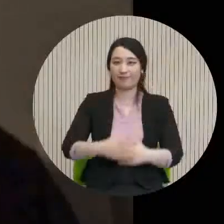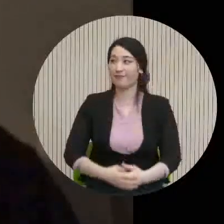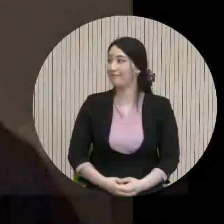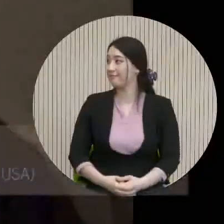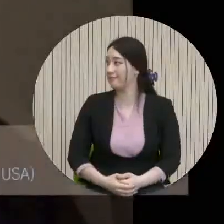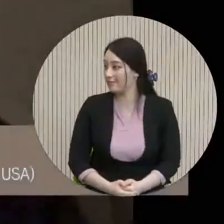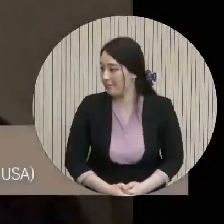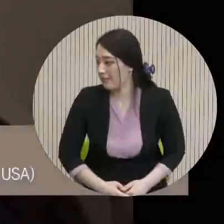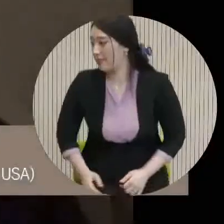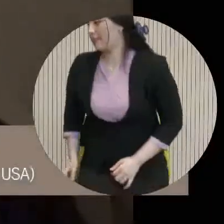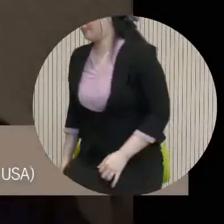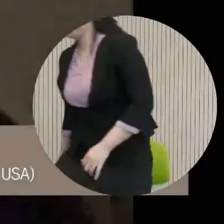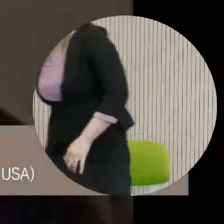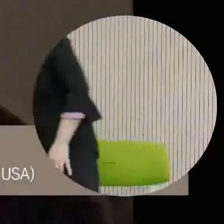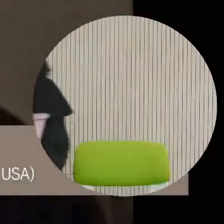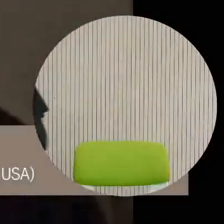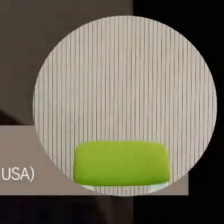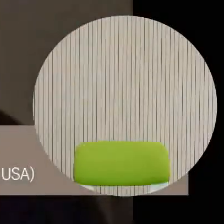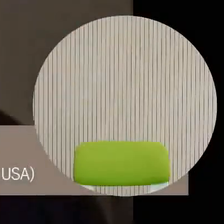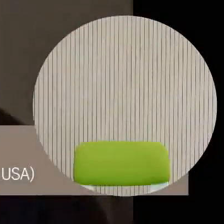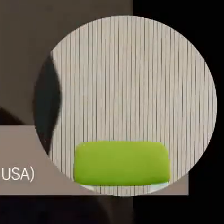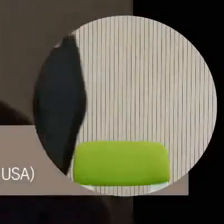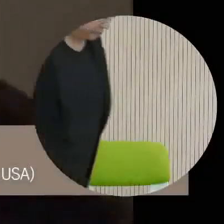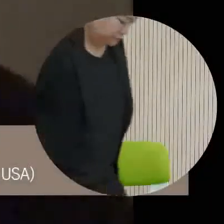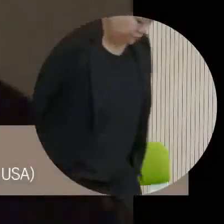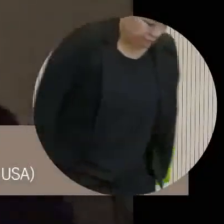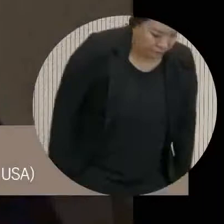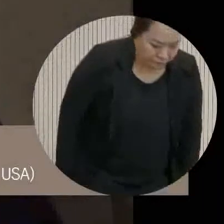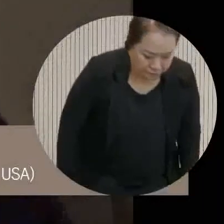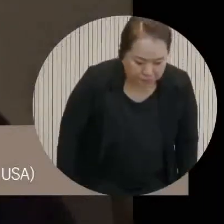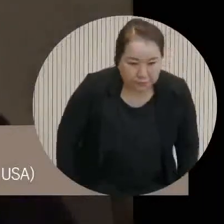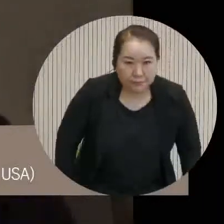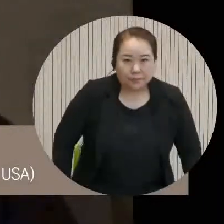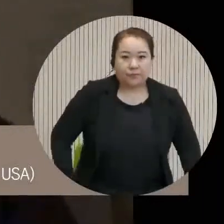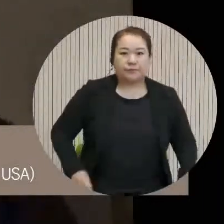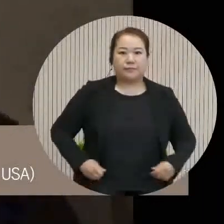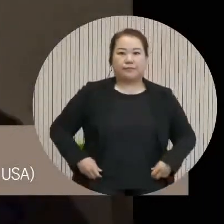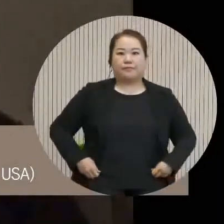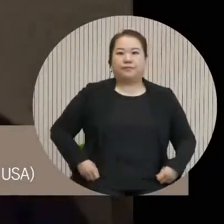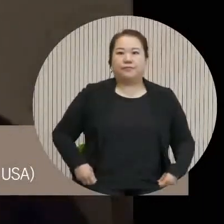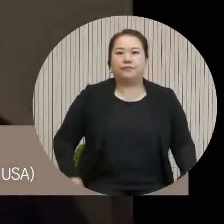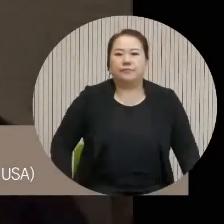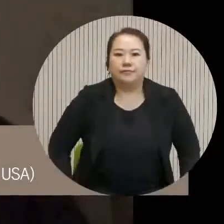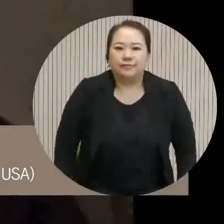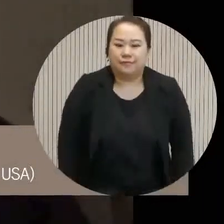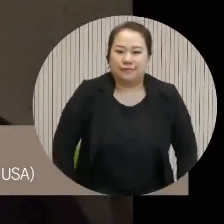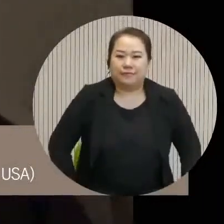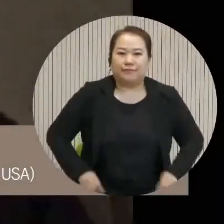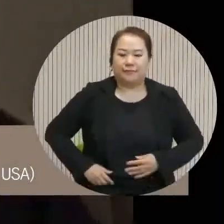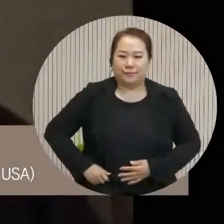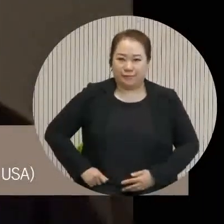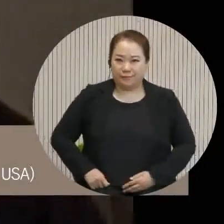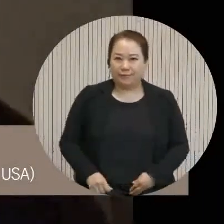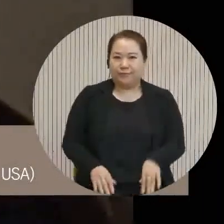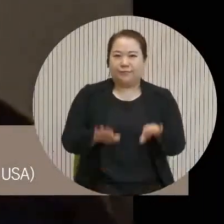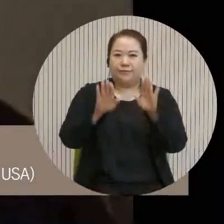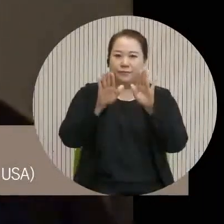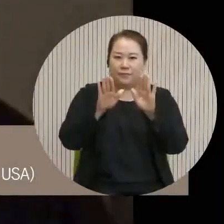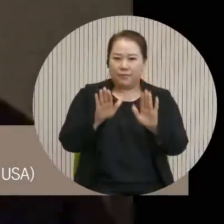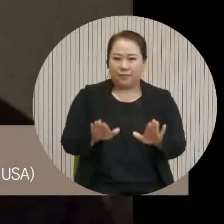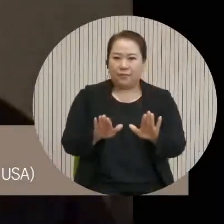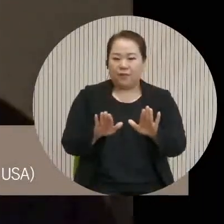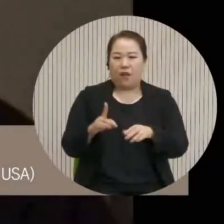fiction. Hello, everybody. My name is Stephen Cresson, and I'm here to tell you a little bit about language acquisition. And I